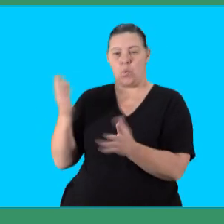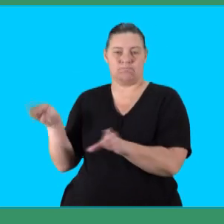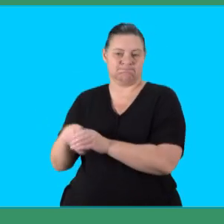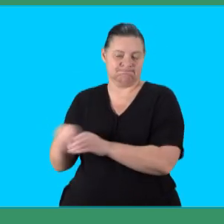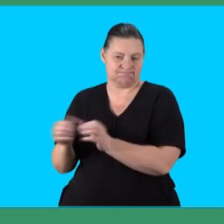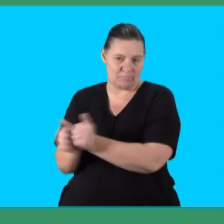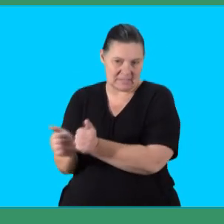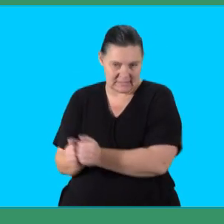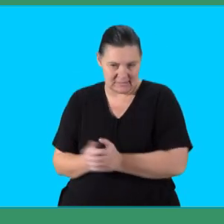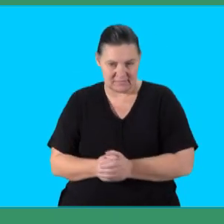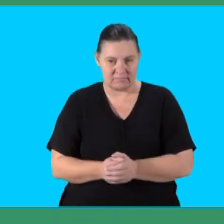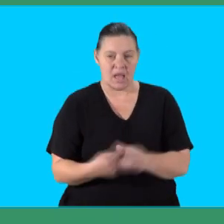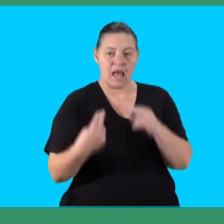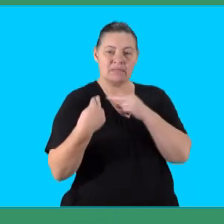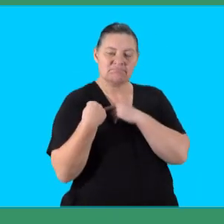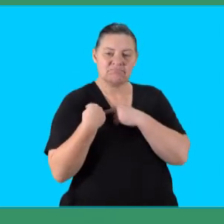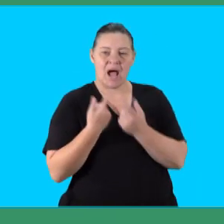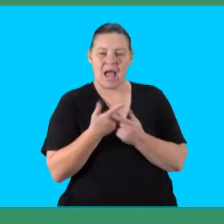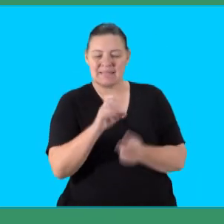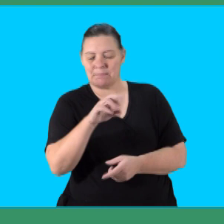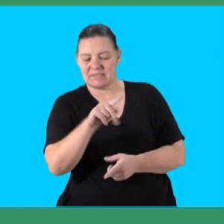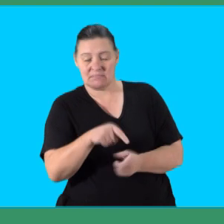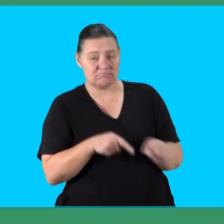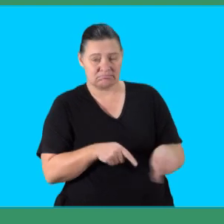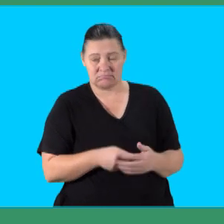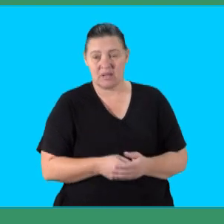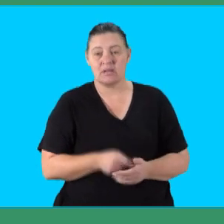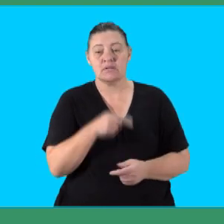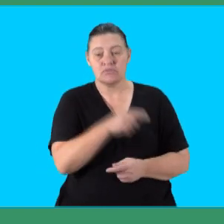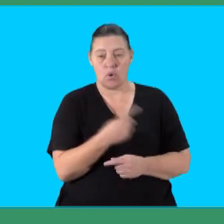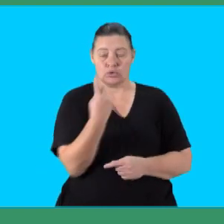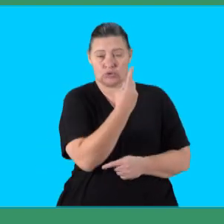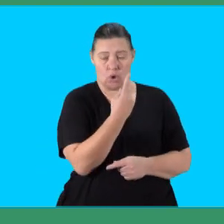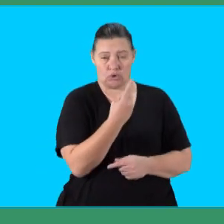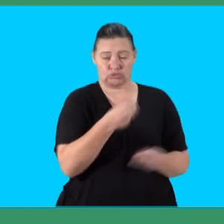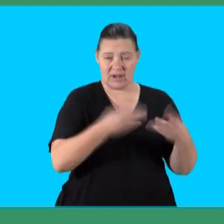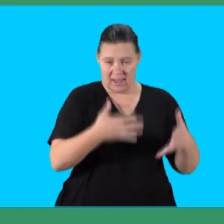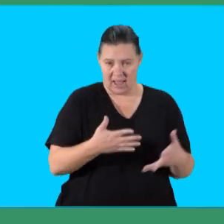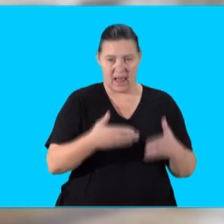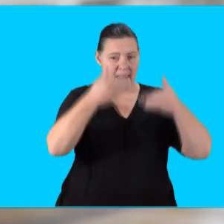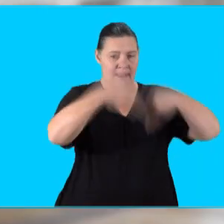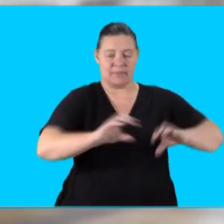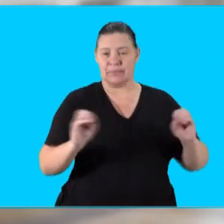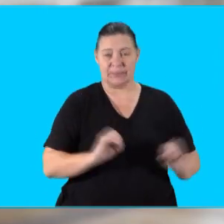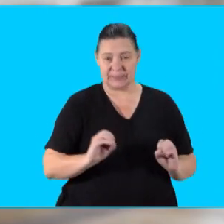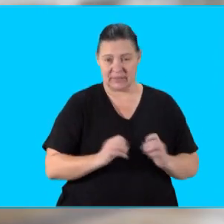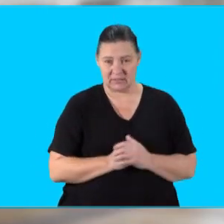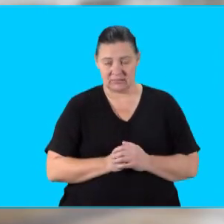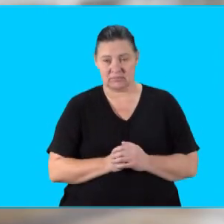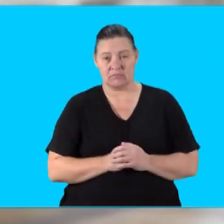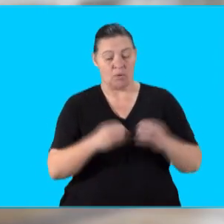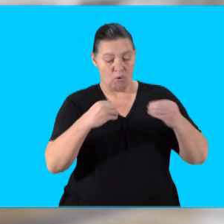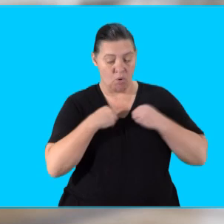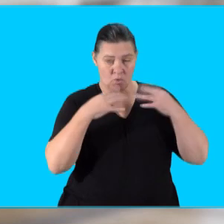Then liability of debts. Unlimited debts under sole trader. As we've said before, that the